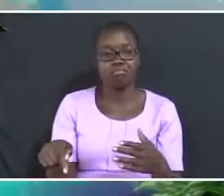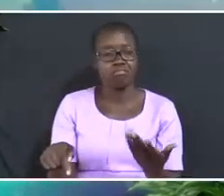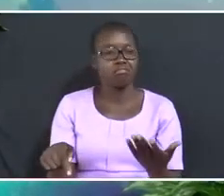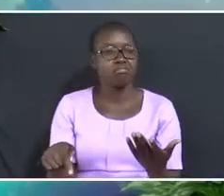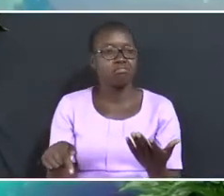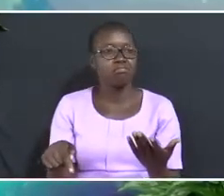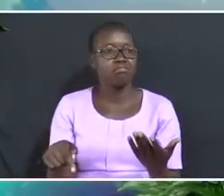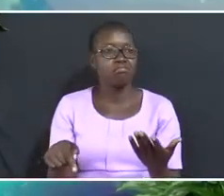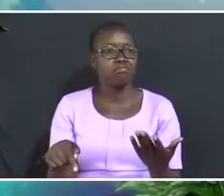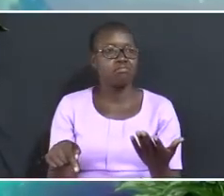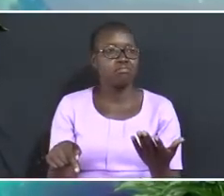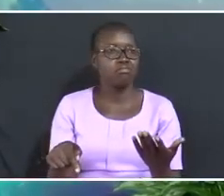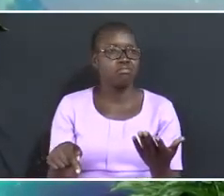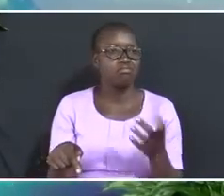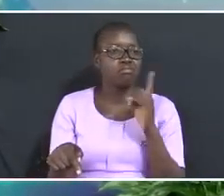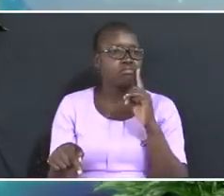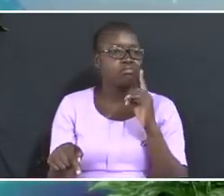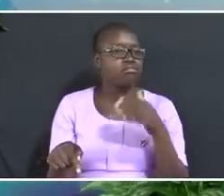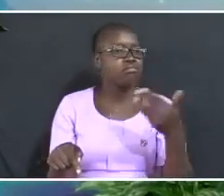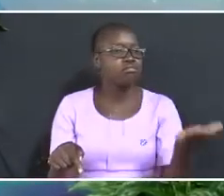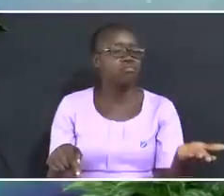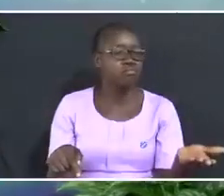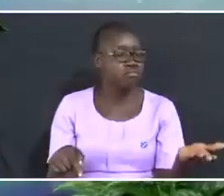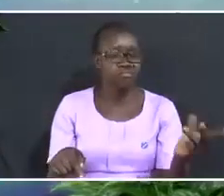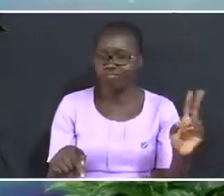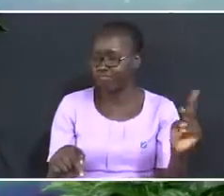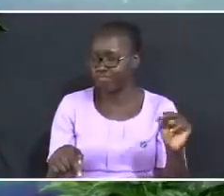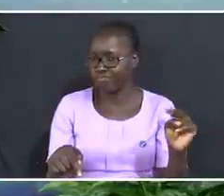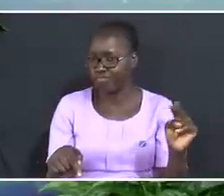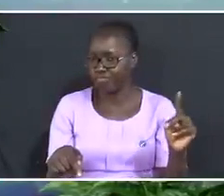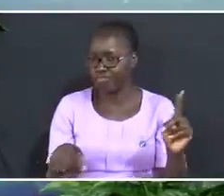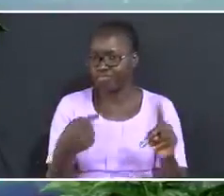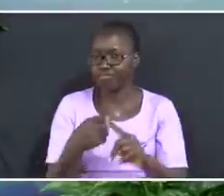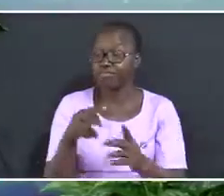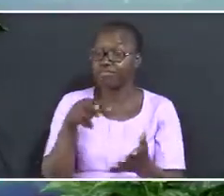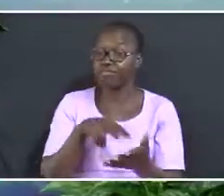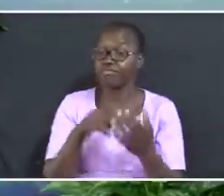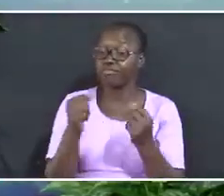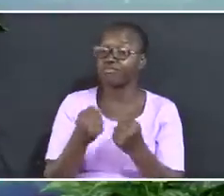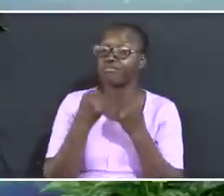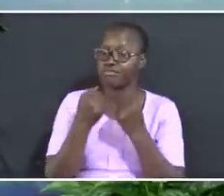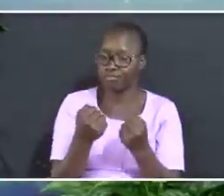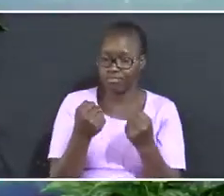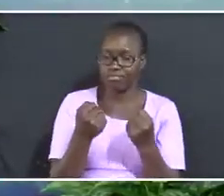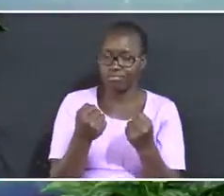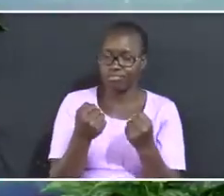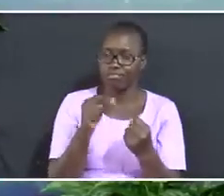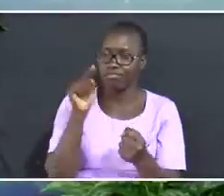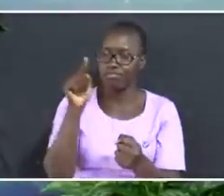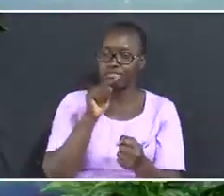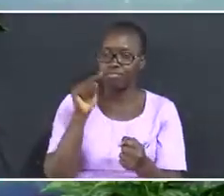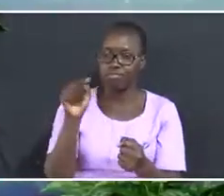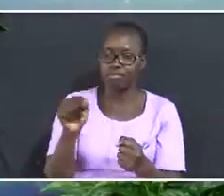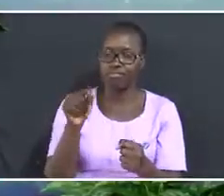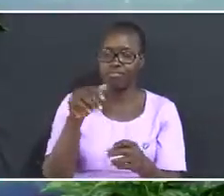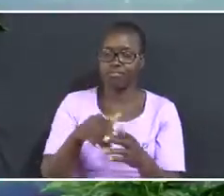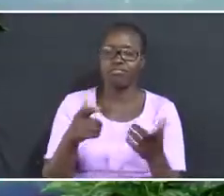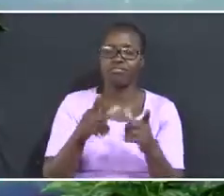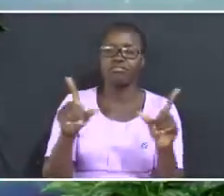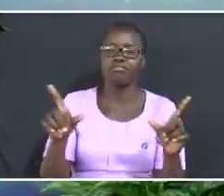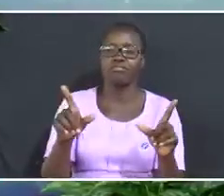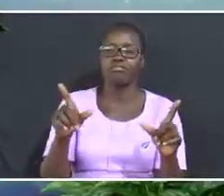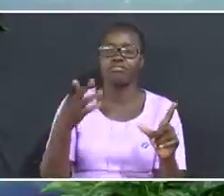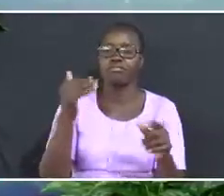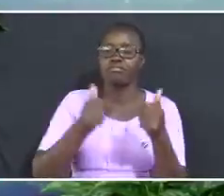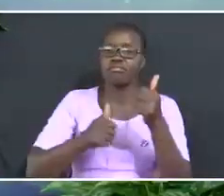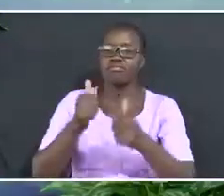sin. Tomorrow, you are out there. So it says, stand firm, therefore, in the liberty